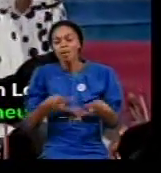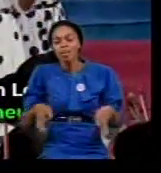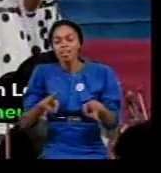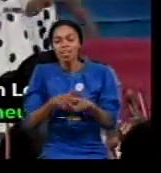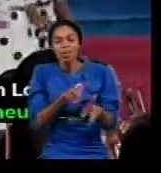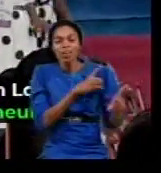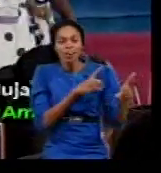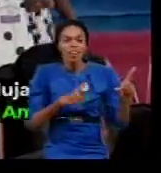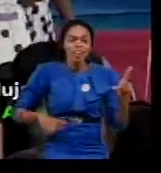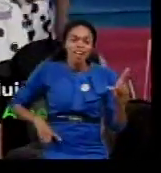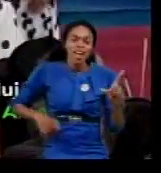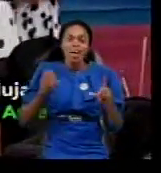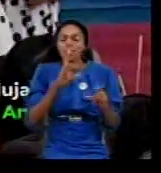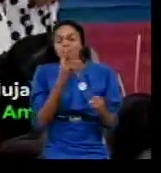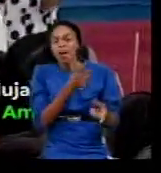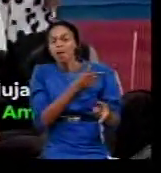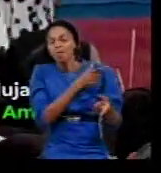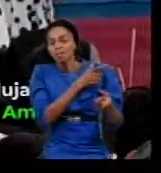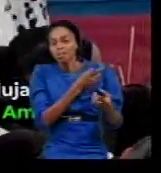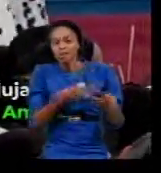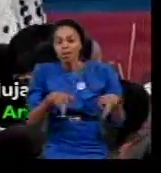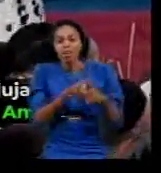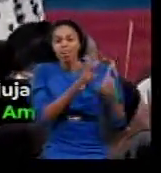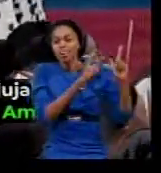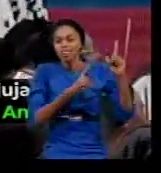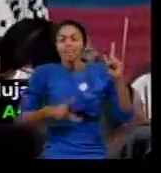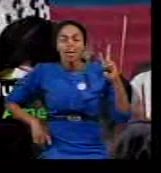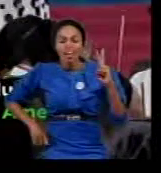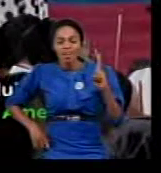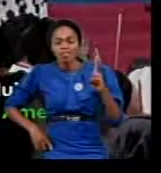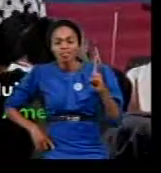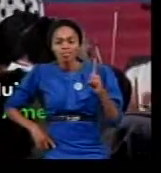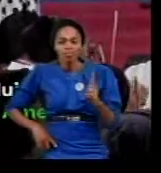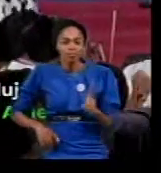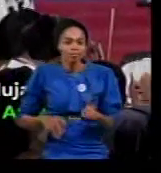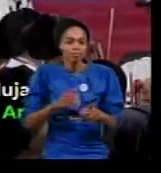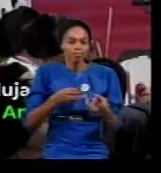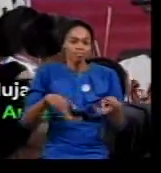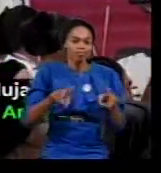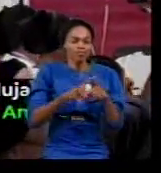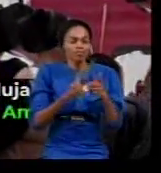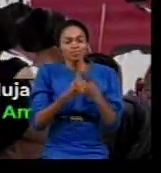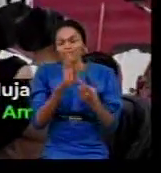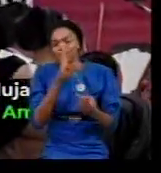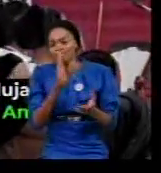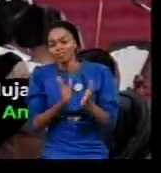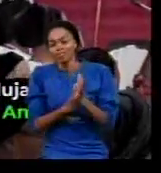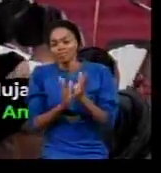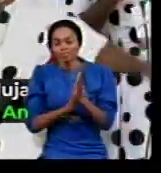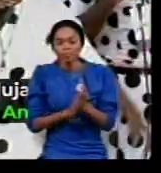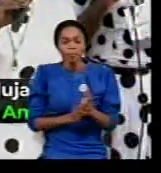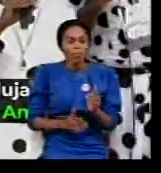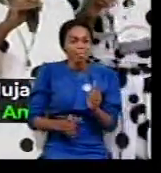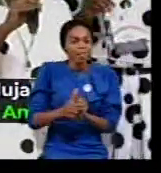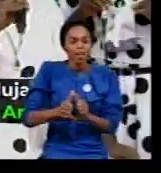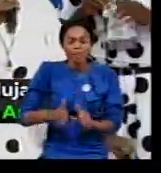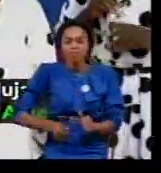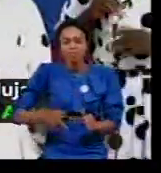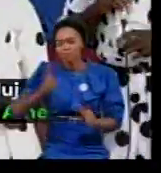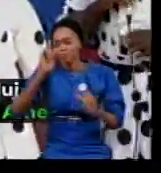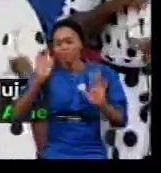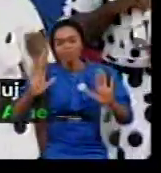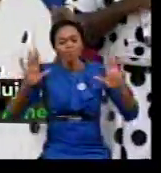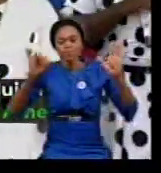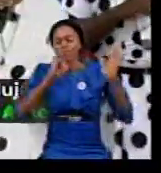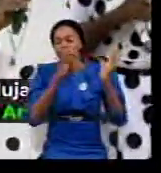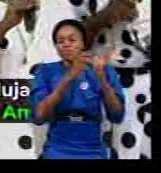of the Abiezerites." That means that the Lord is with us, and the Lord is our peace. Since the Lord is our peace, that alone should